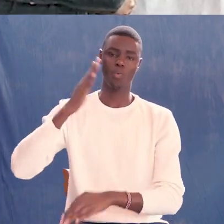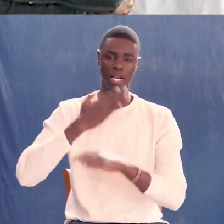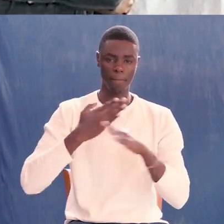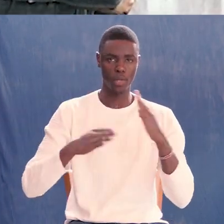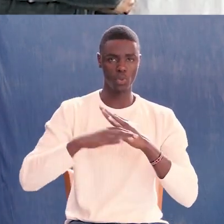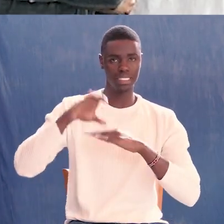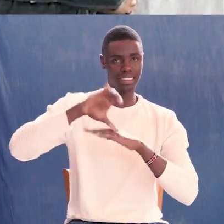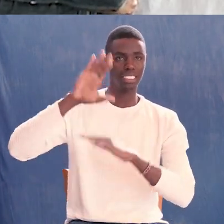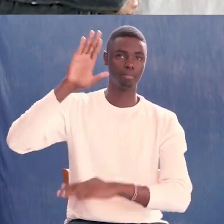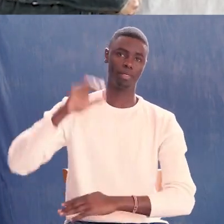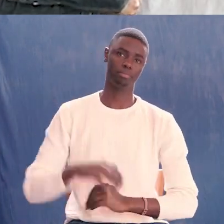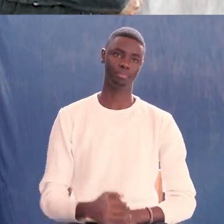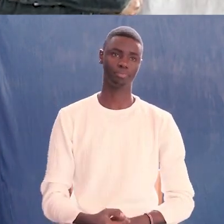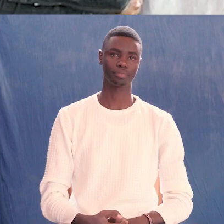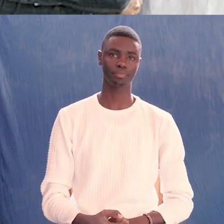church.